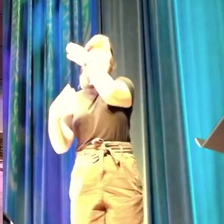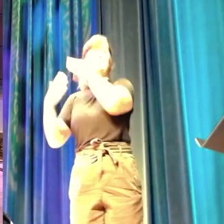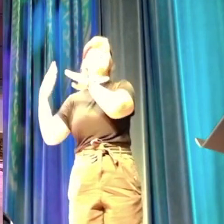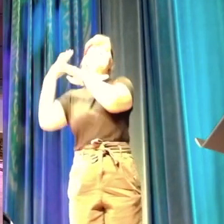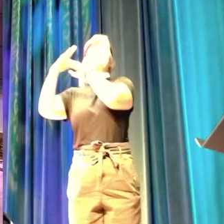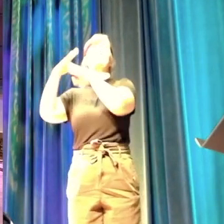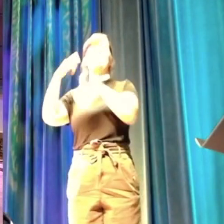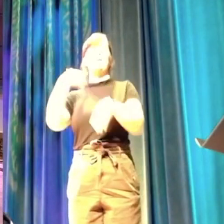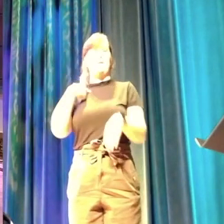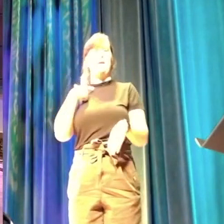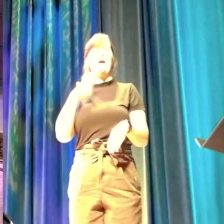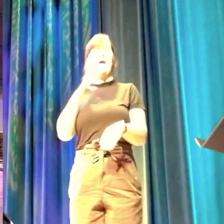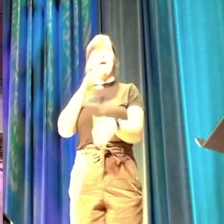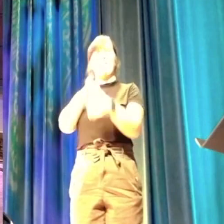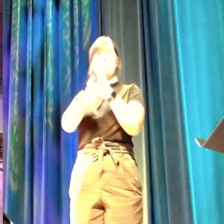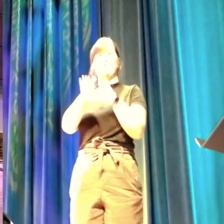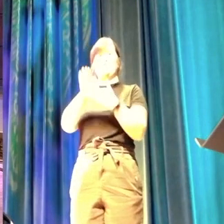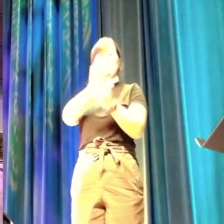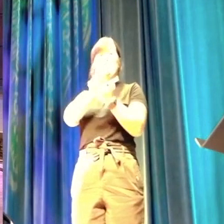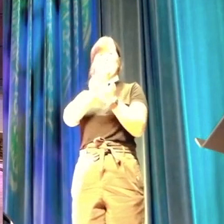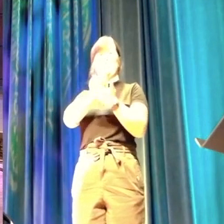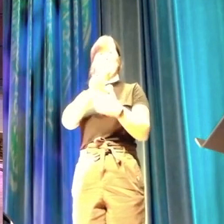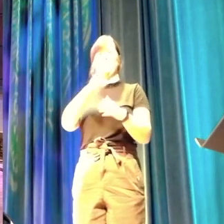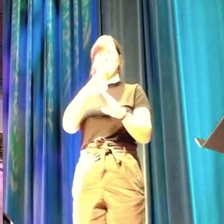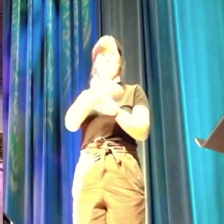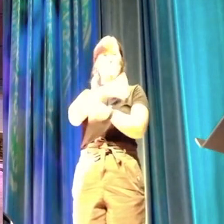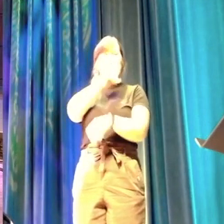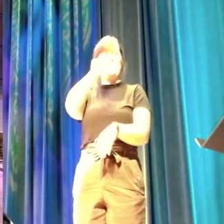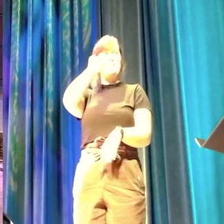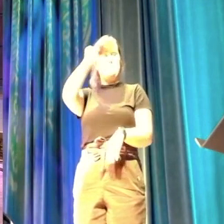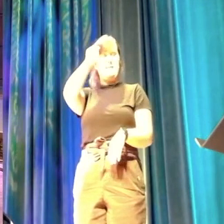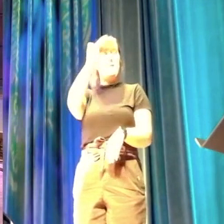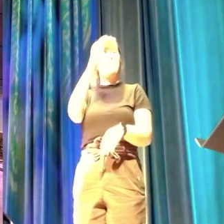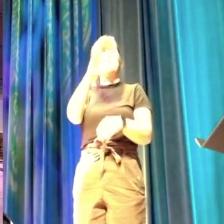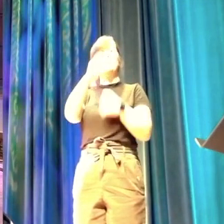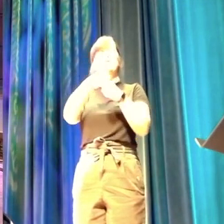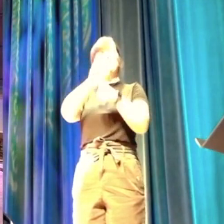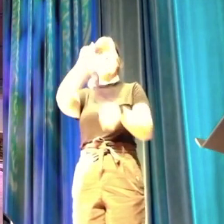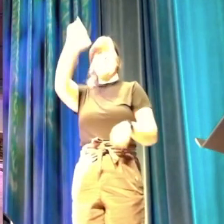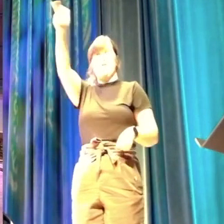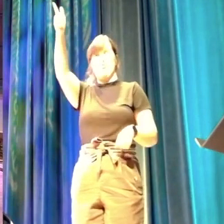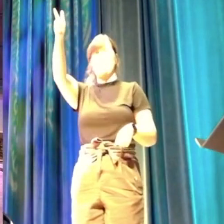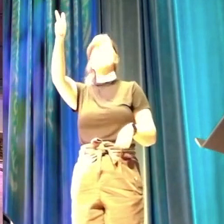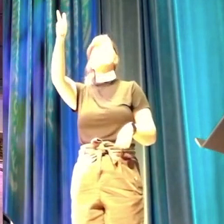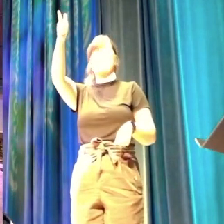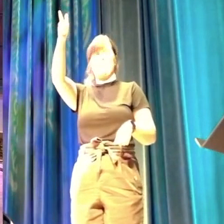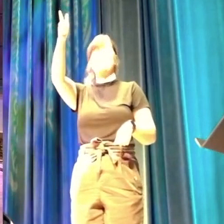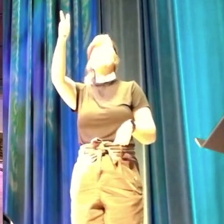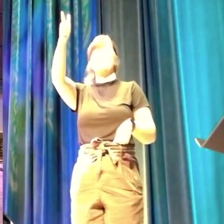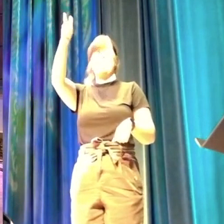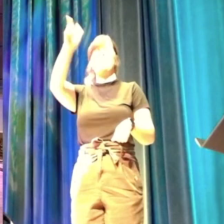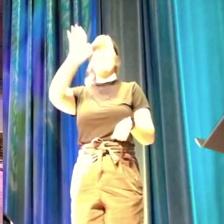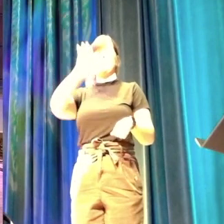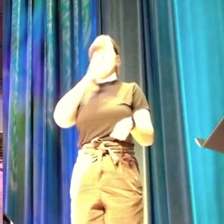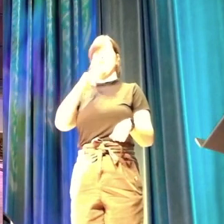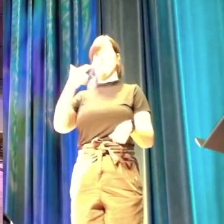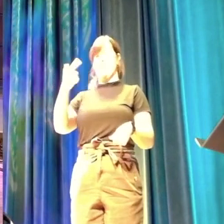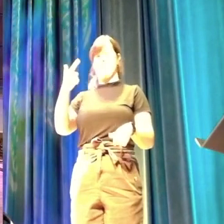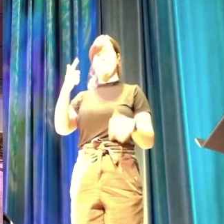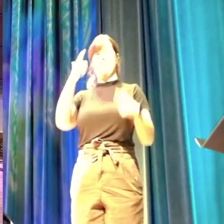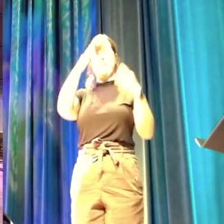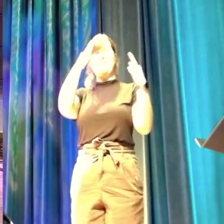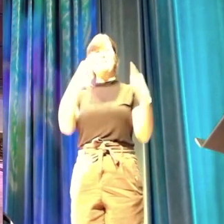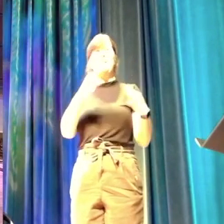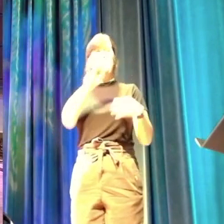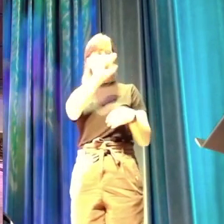preteen. A few years later, on my 21st birthday, I decided to take my time elsewhere and resign my